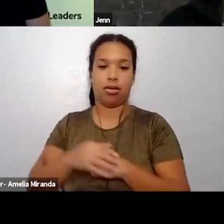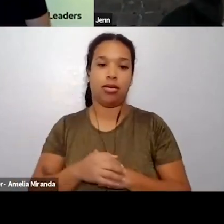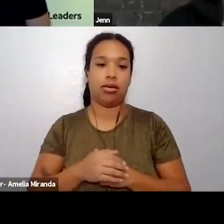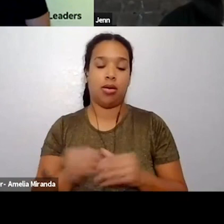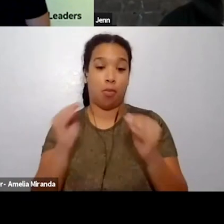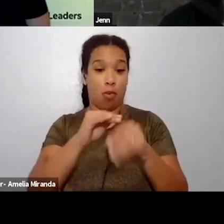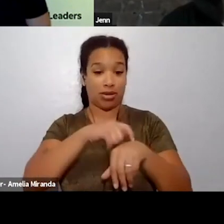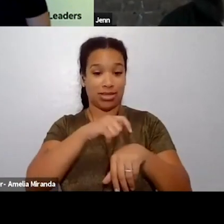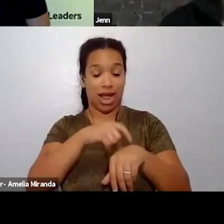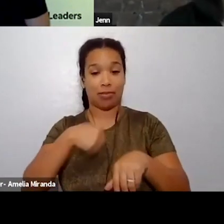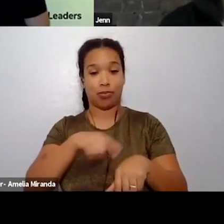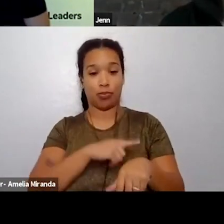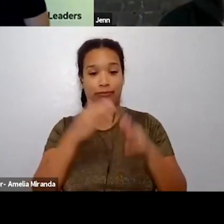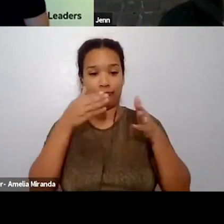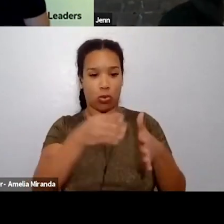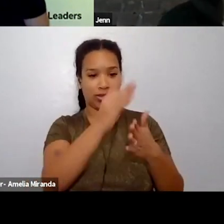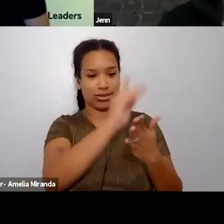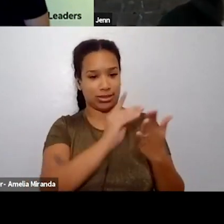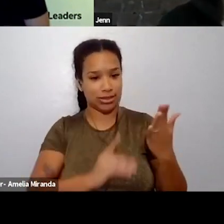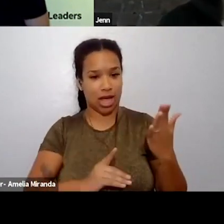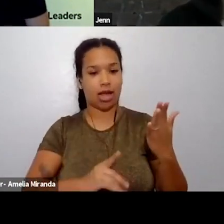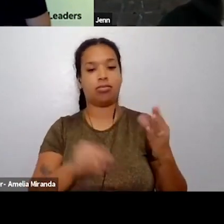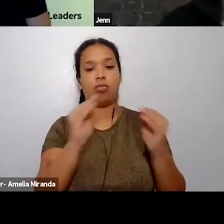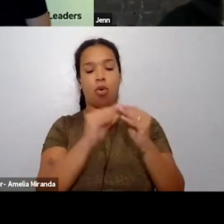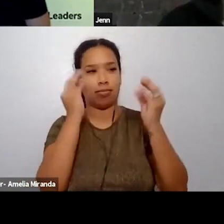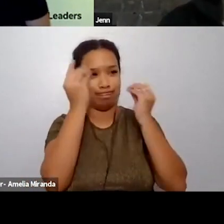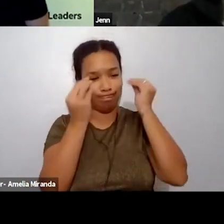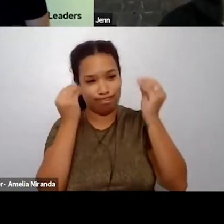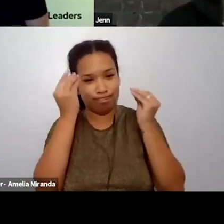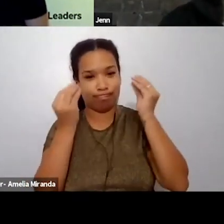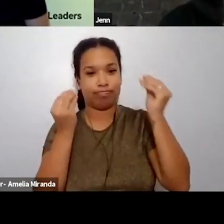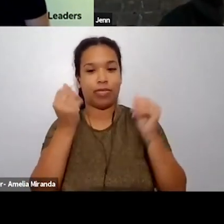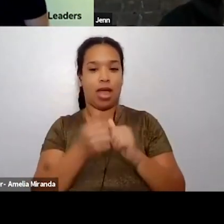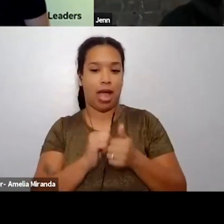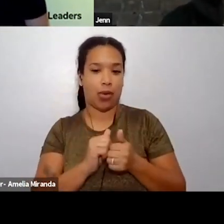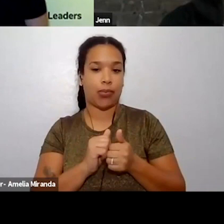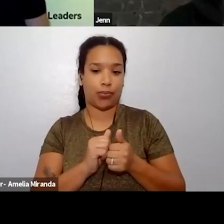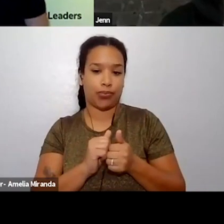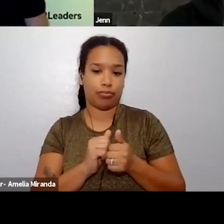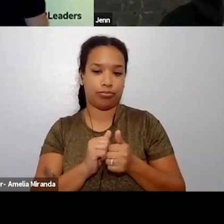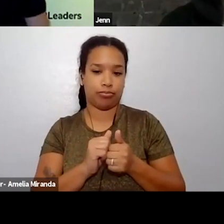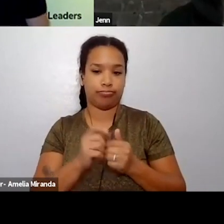time we spend on design, the more thought we're putting into how our built environment is getting put together.